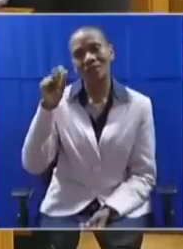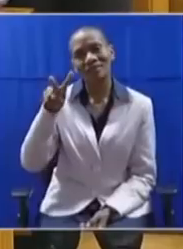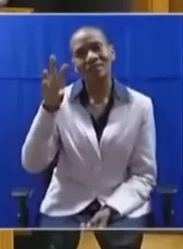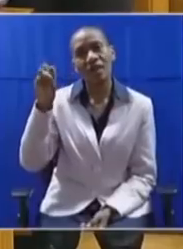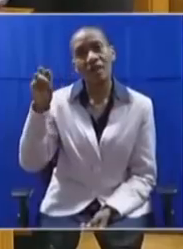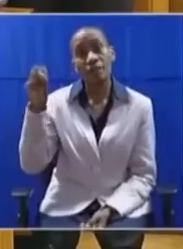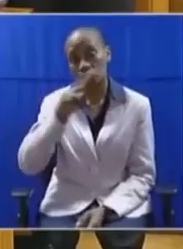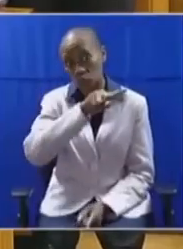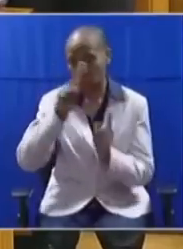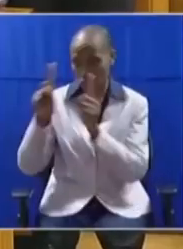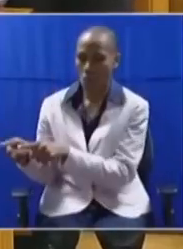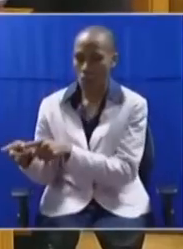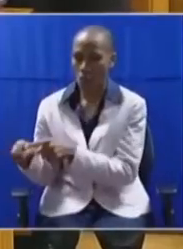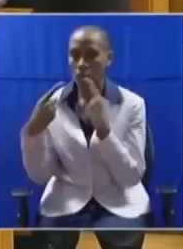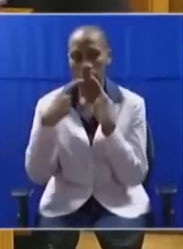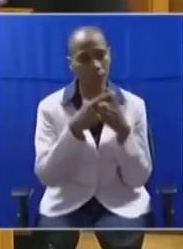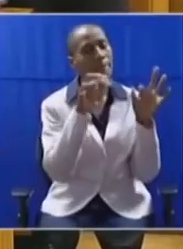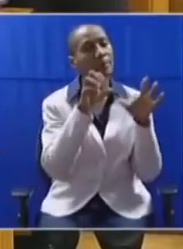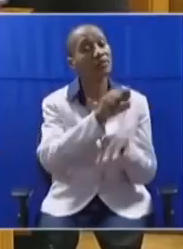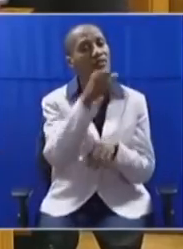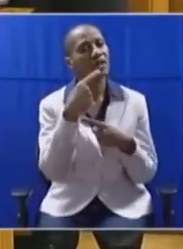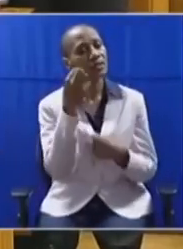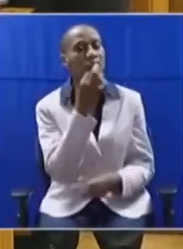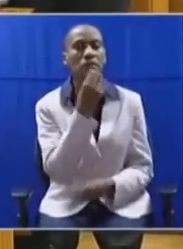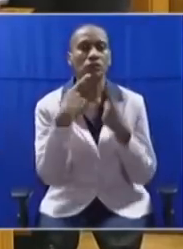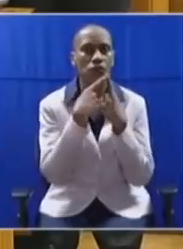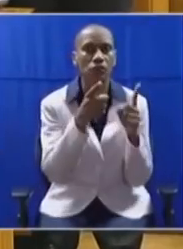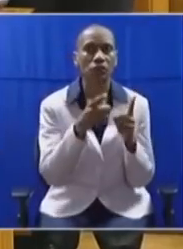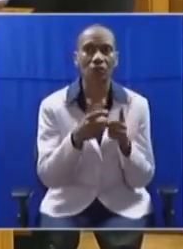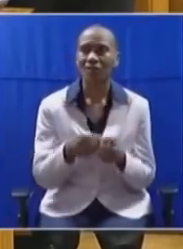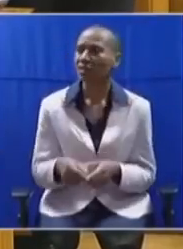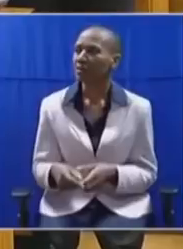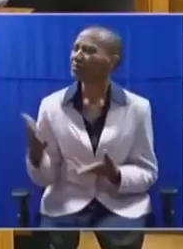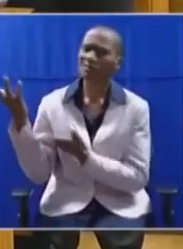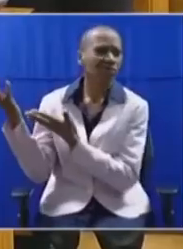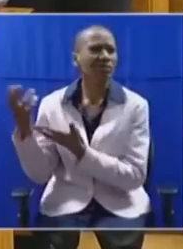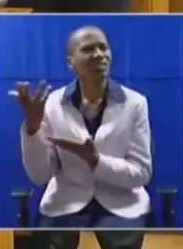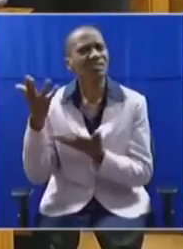of South Africa that... Sorry, Speaker.